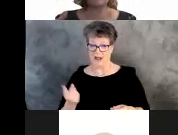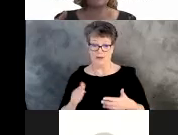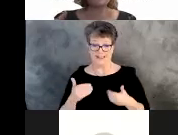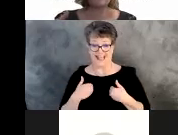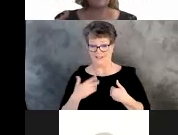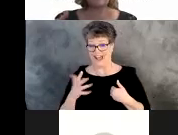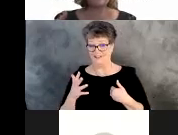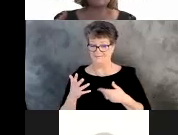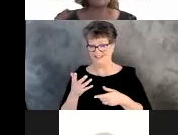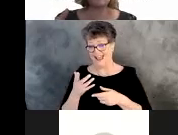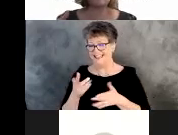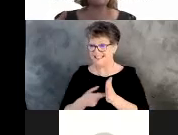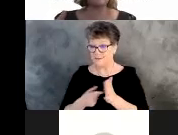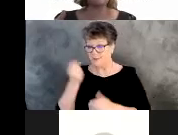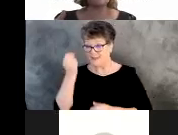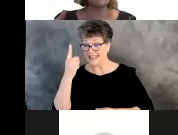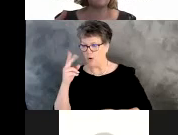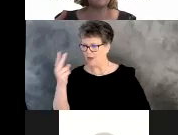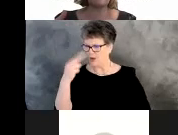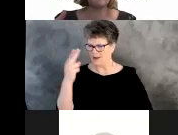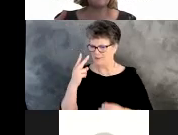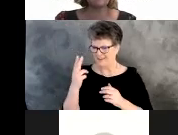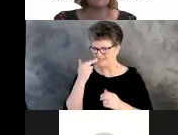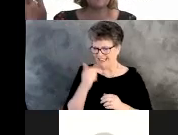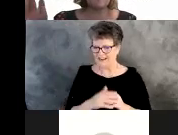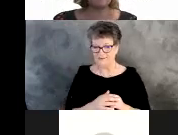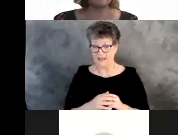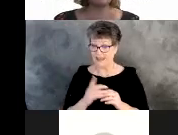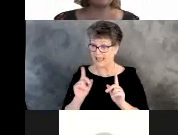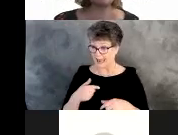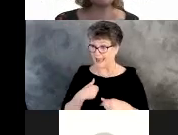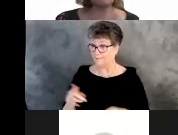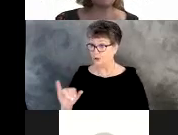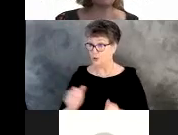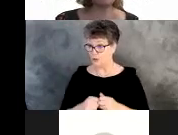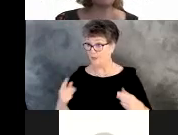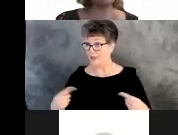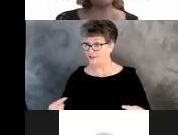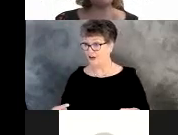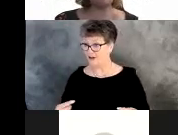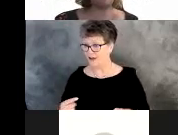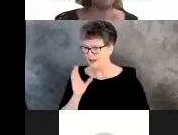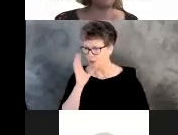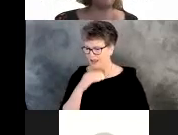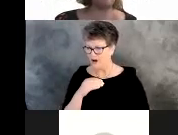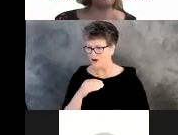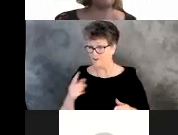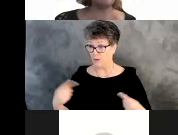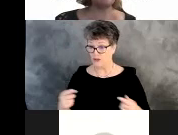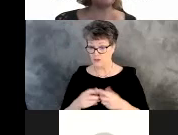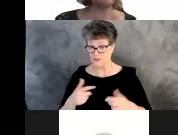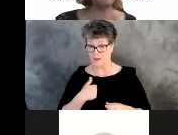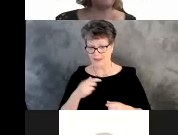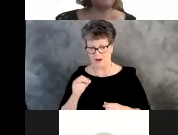and sometimes they'll get it and sometimes they'll look at me funny, but I'll be like, can I come too? Because it'd be weird if my wheelchair went without me off the